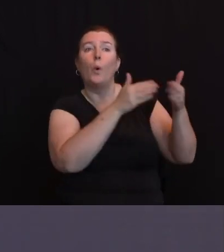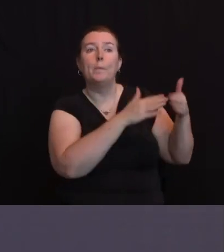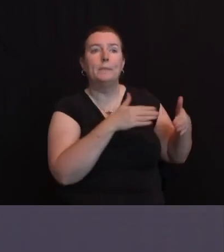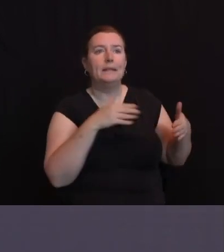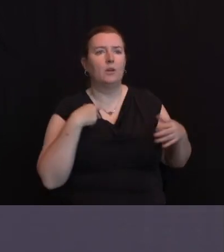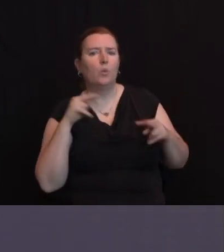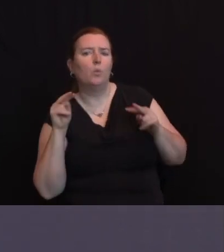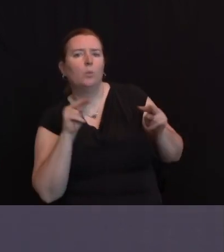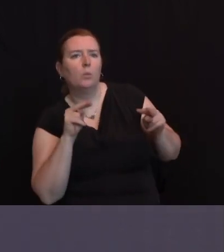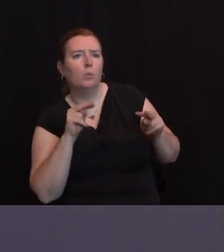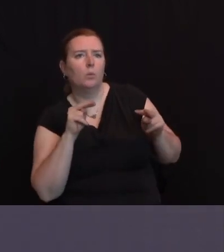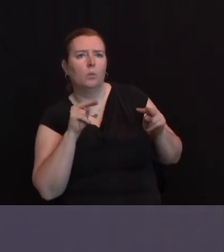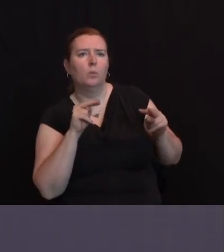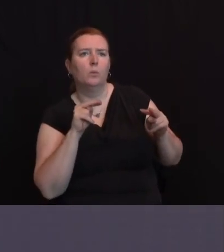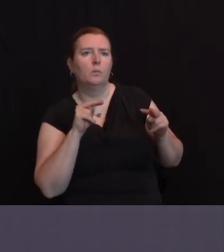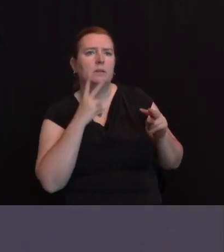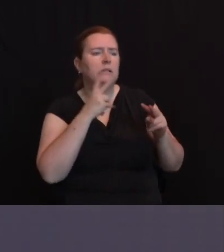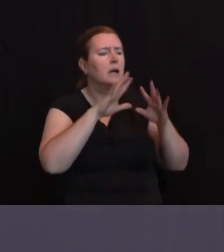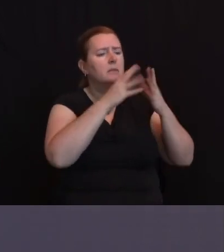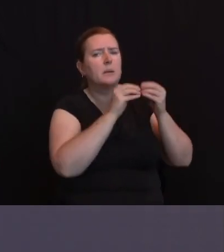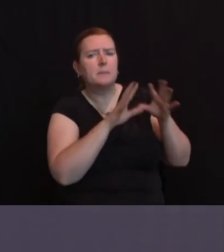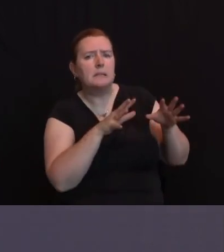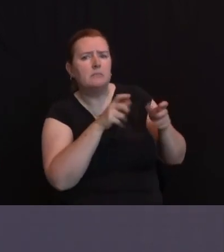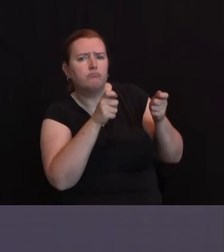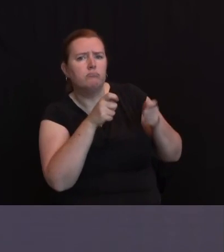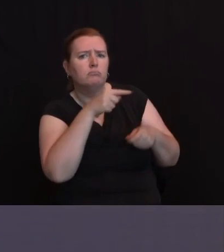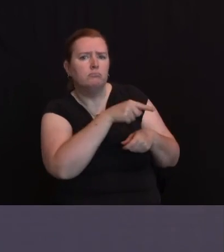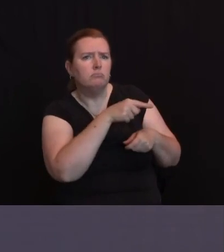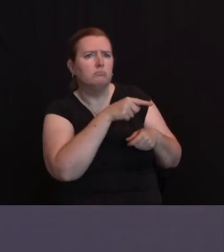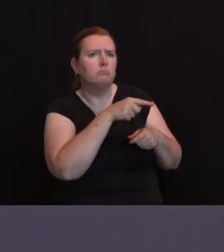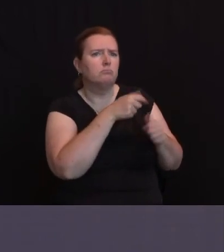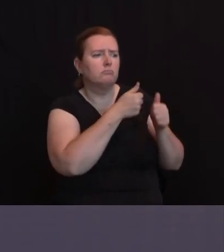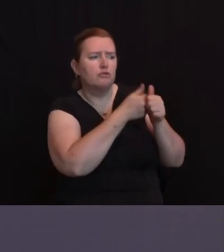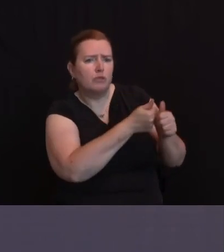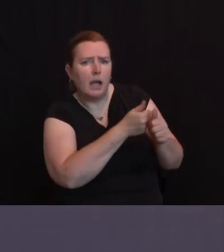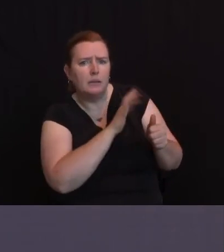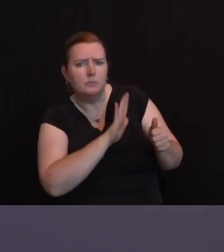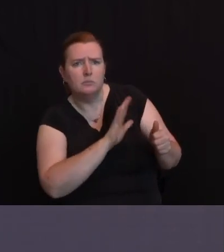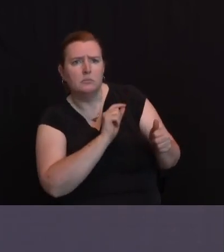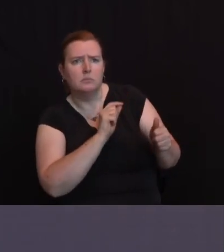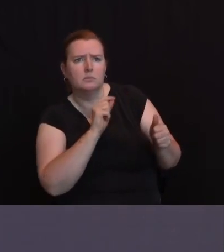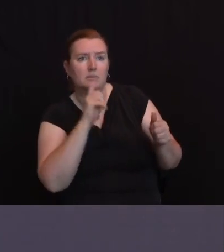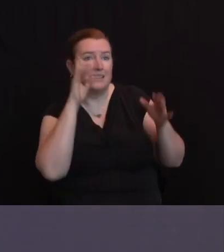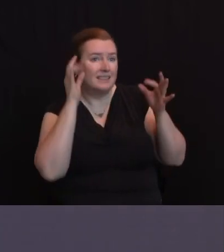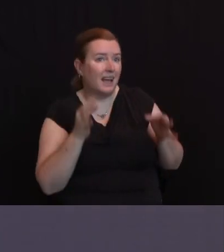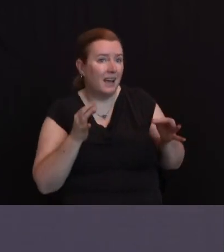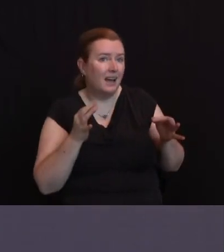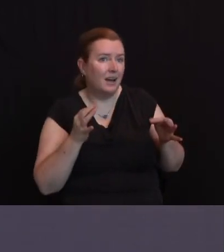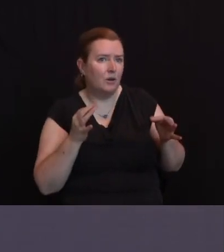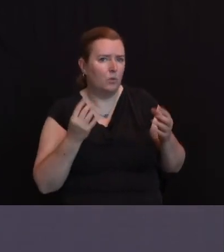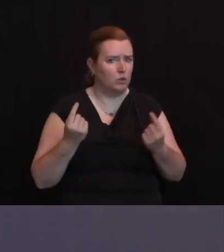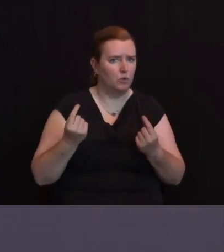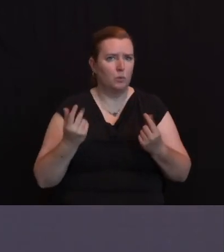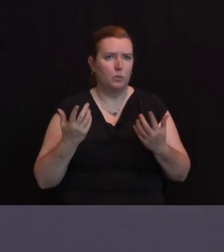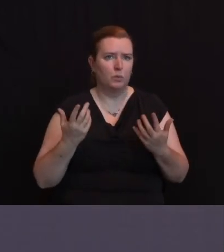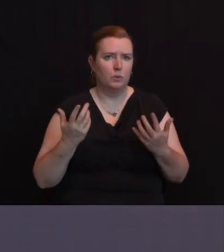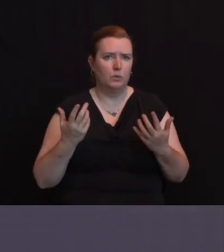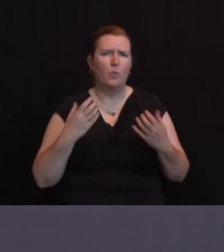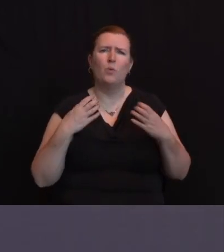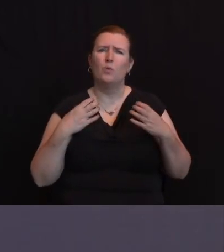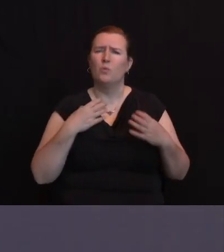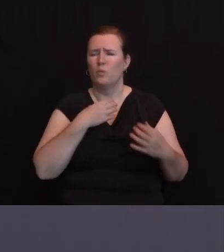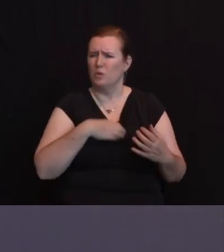behaves, by the way, it dictates so much of the time frame and so many of the moves as opposed to what we wish we could